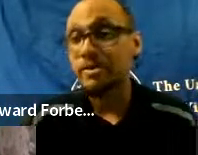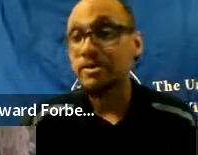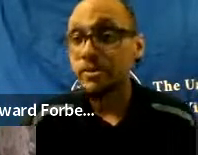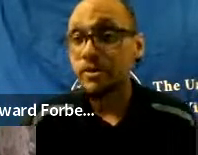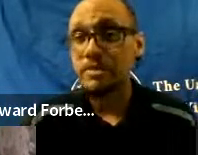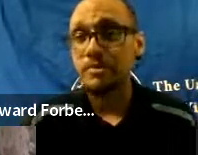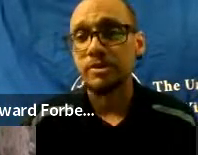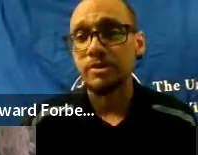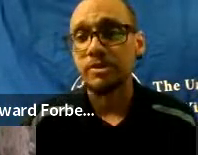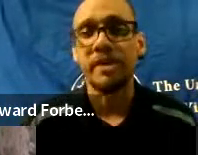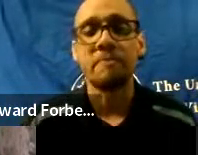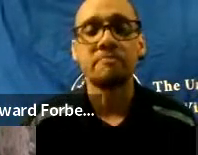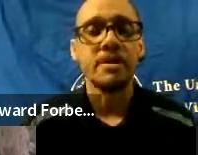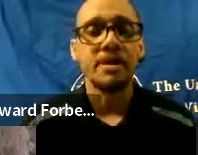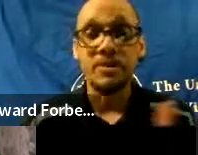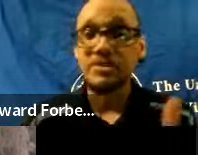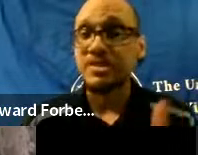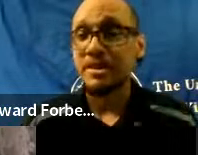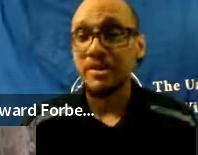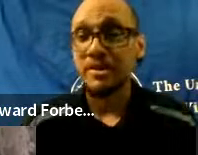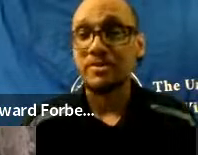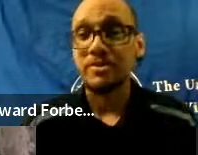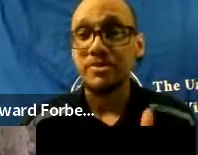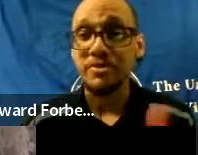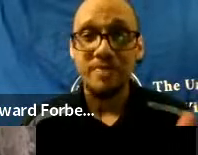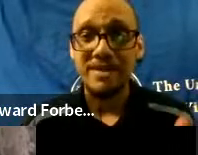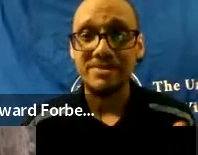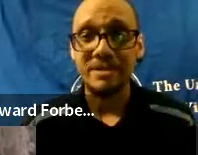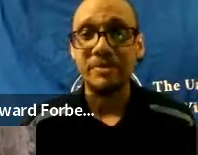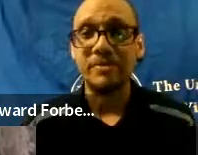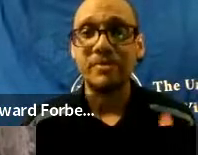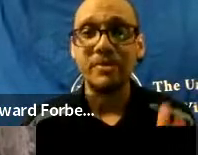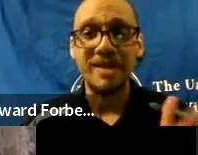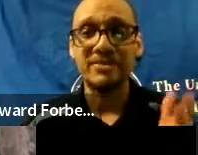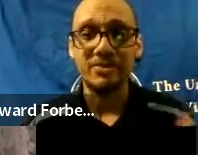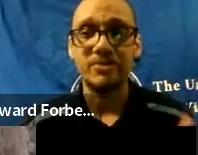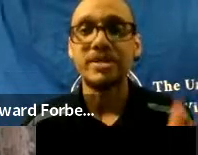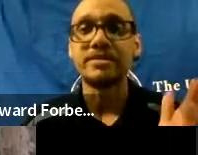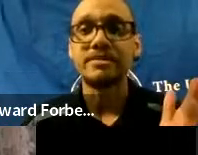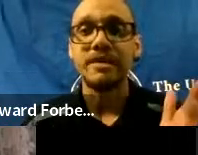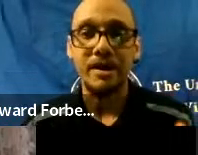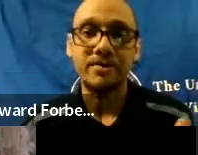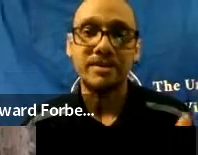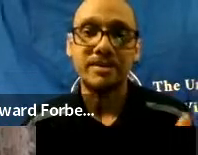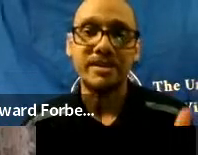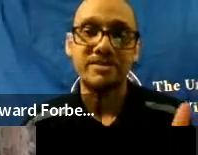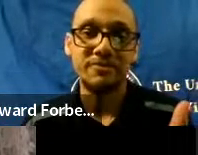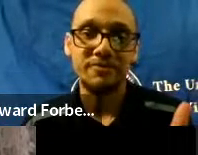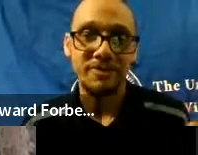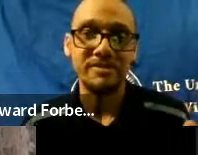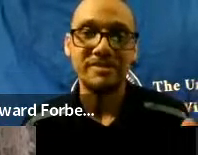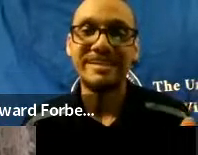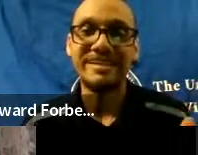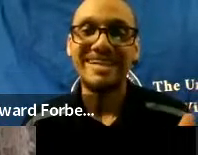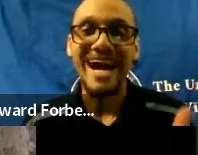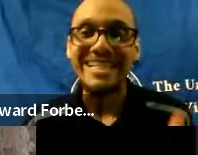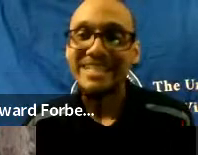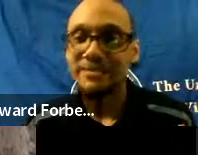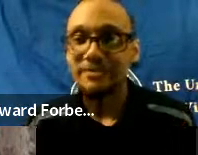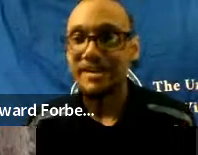modify the way we do things with the program. And so you can see here, this past summer, we had students out in the